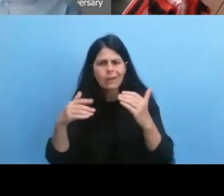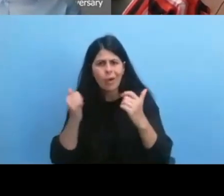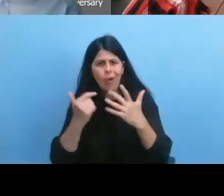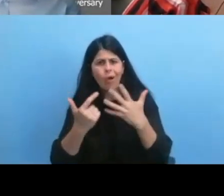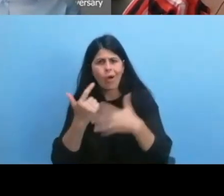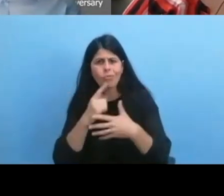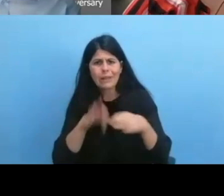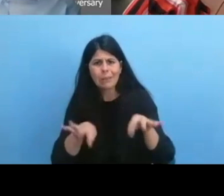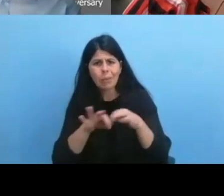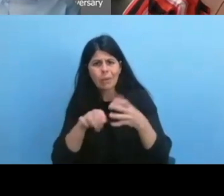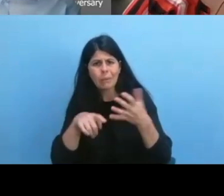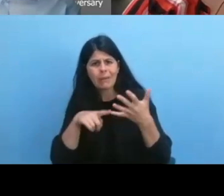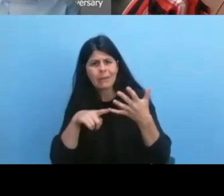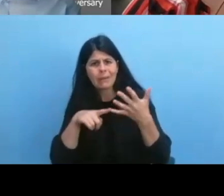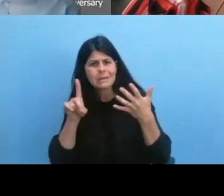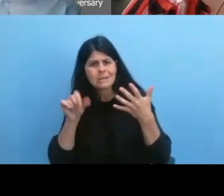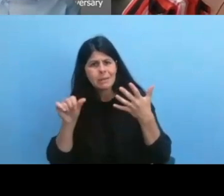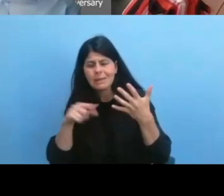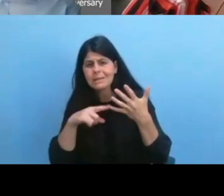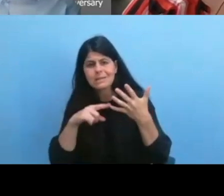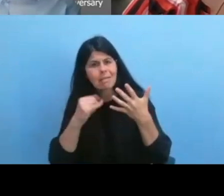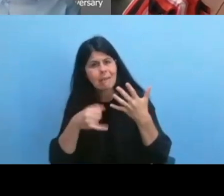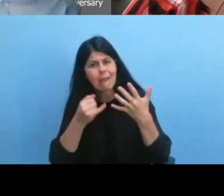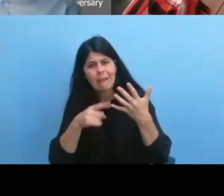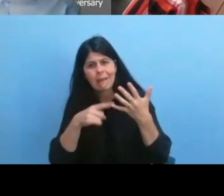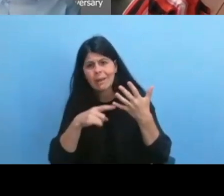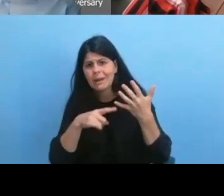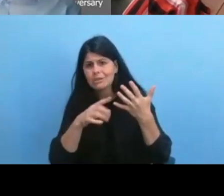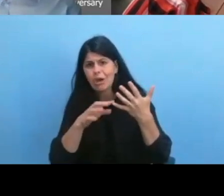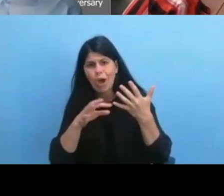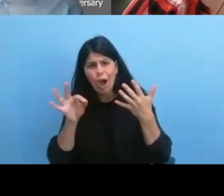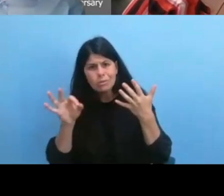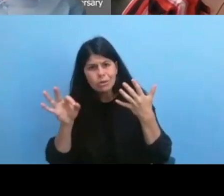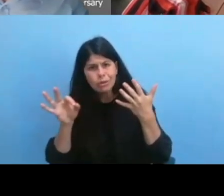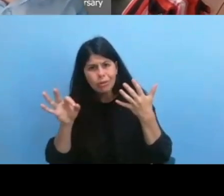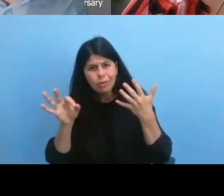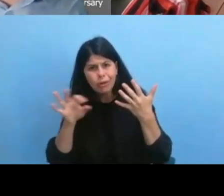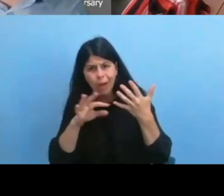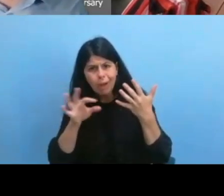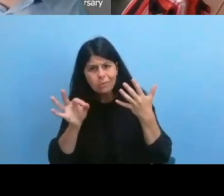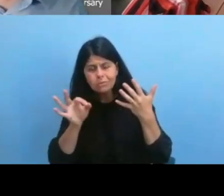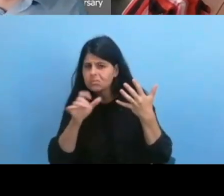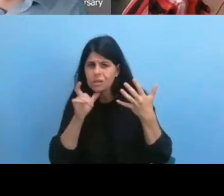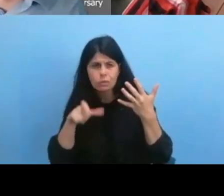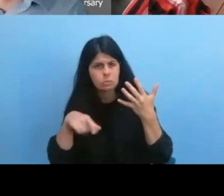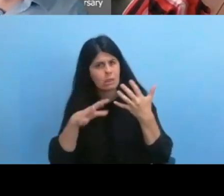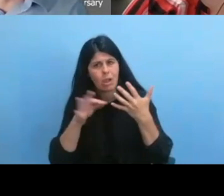optional. And it shouldn't be optional, it should be mandatory.